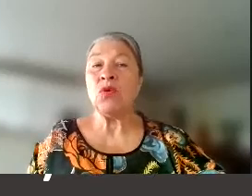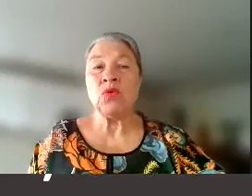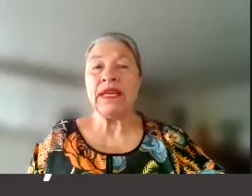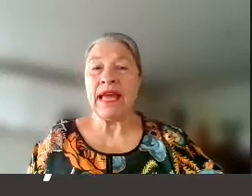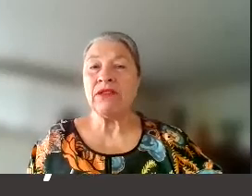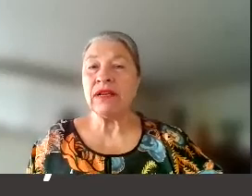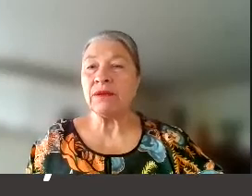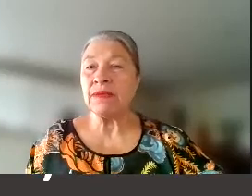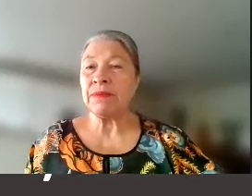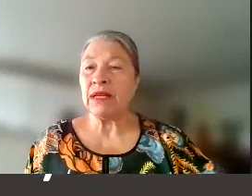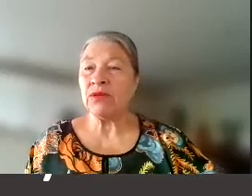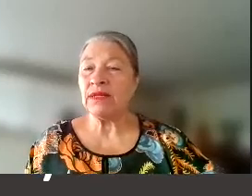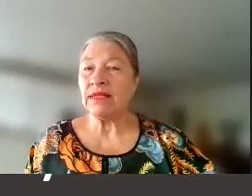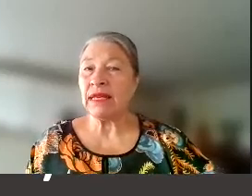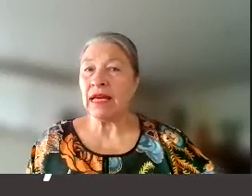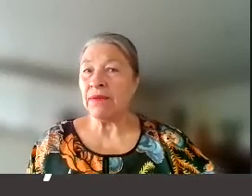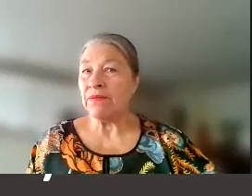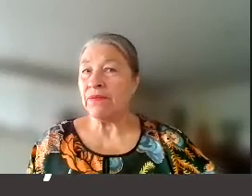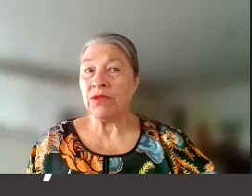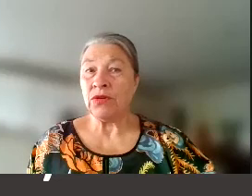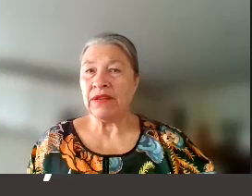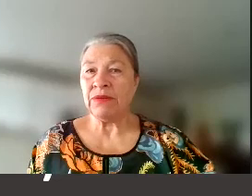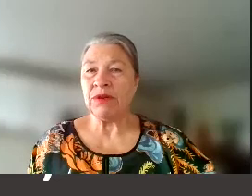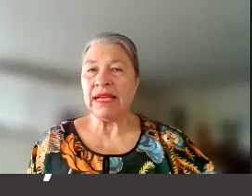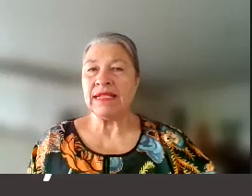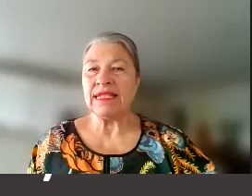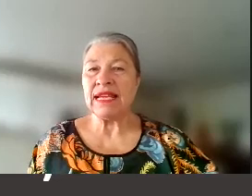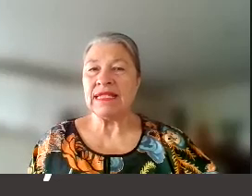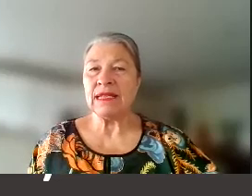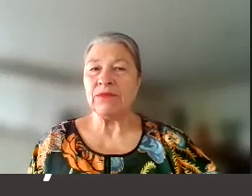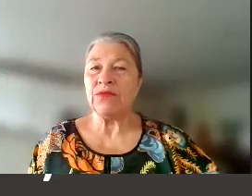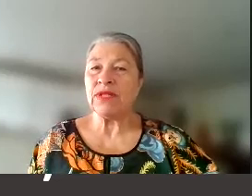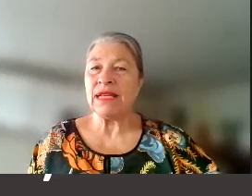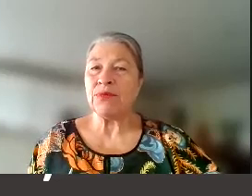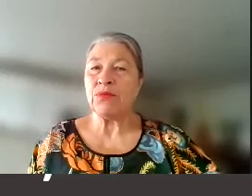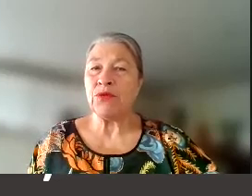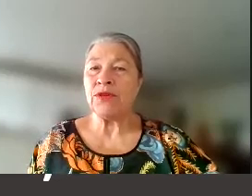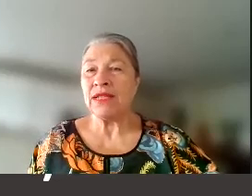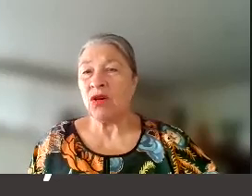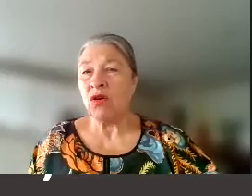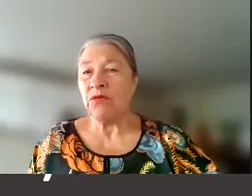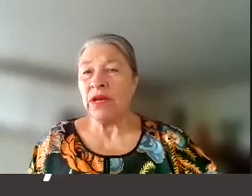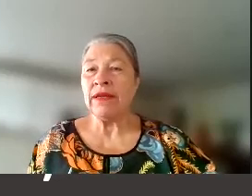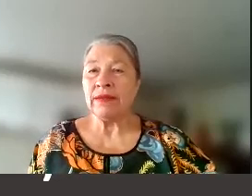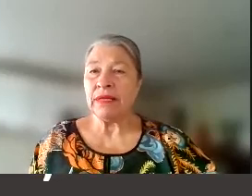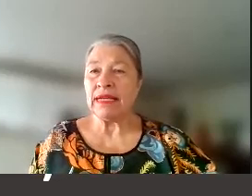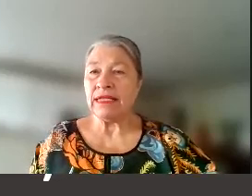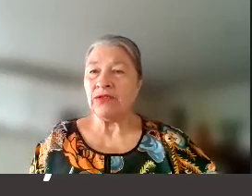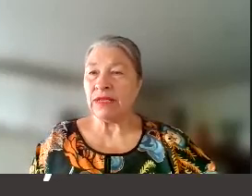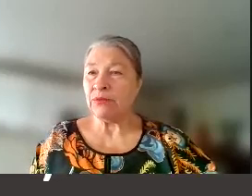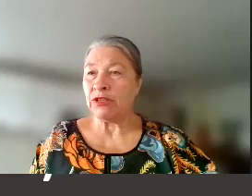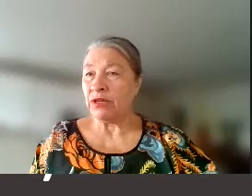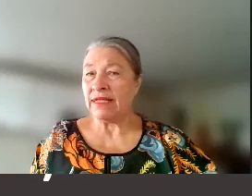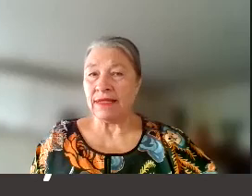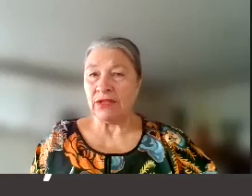Explain all the acronyms, because not everybody understands them. For example, MERS-CoV, the Middle